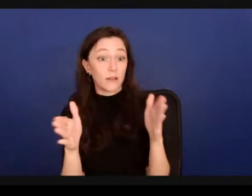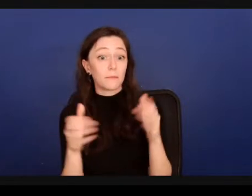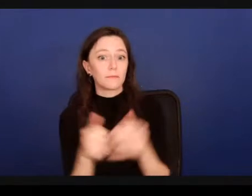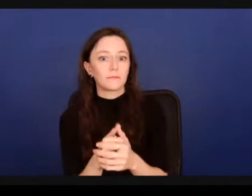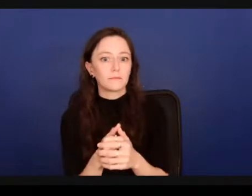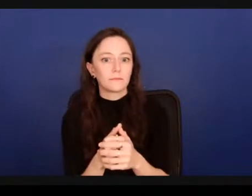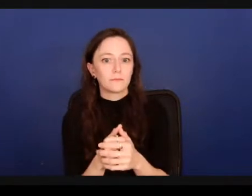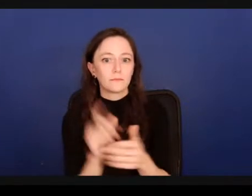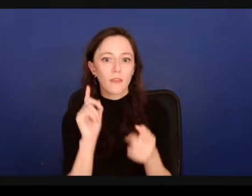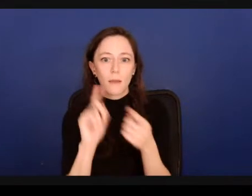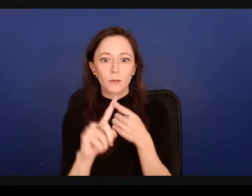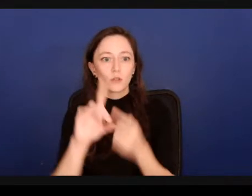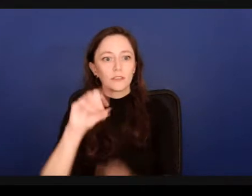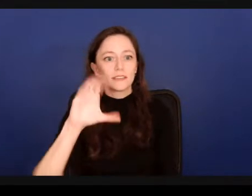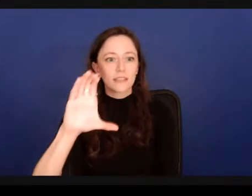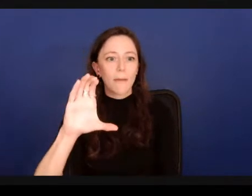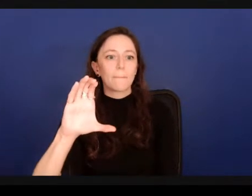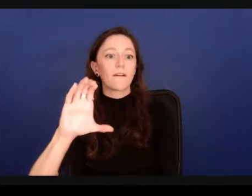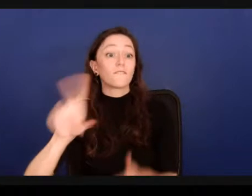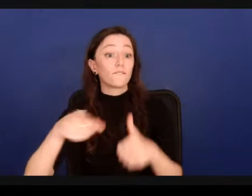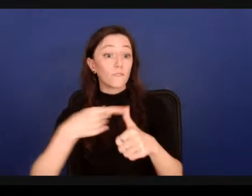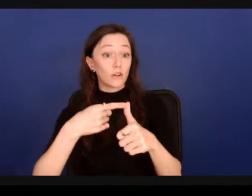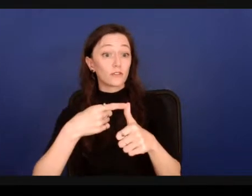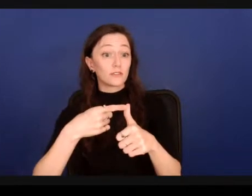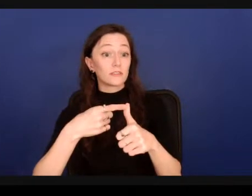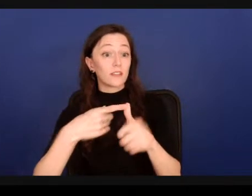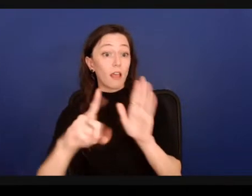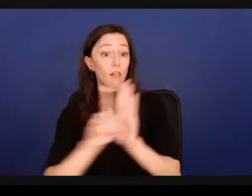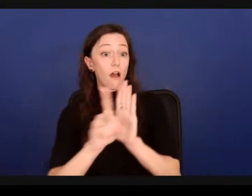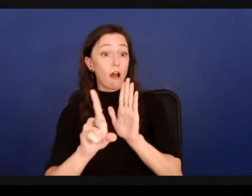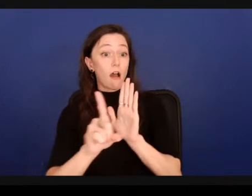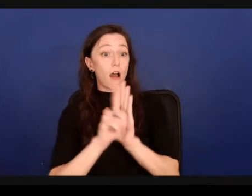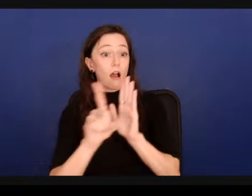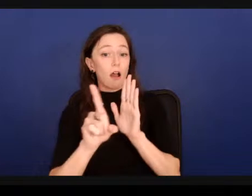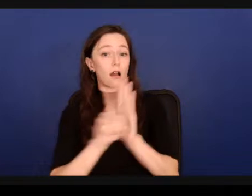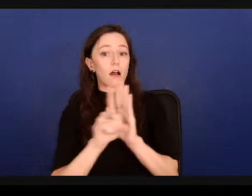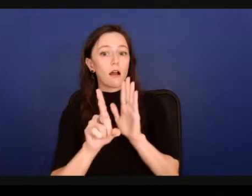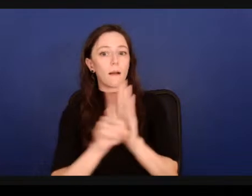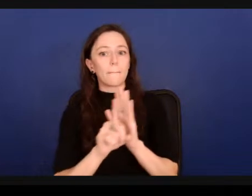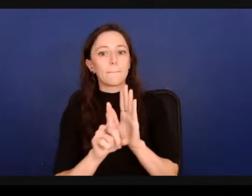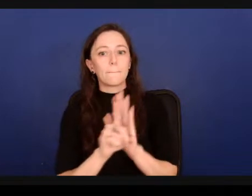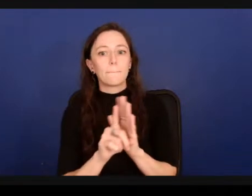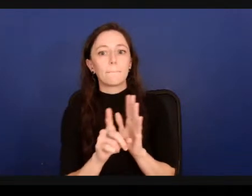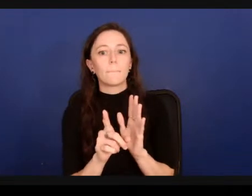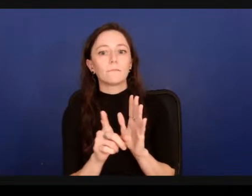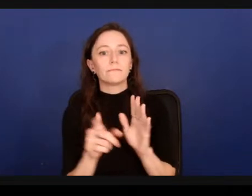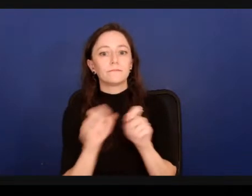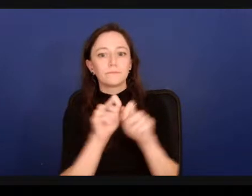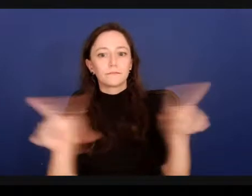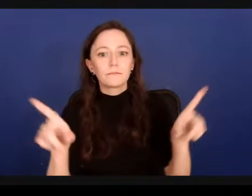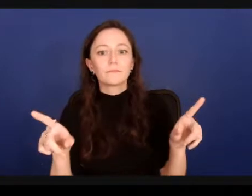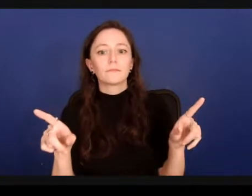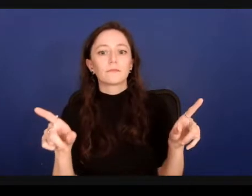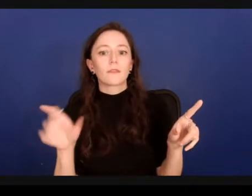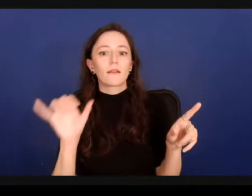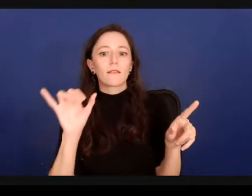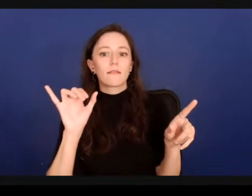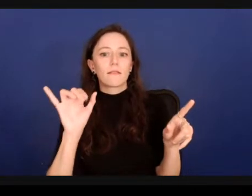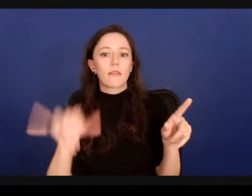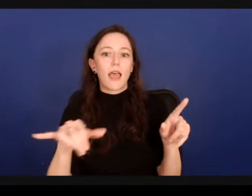the alarm sounded, tilt meters deflated, and tremor began, indicating magma on a move out of the summit